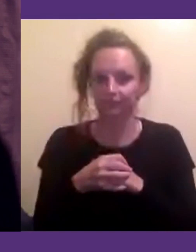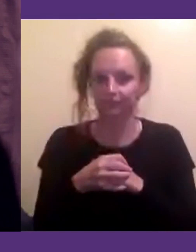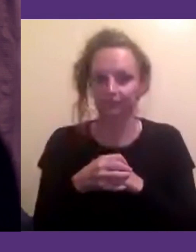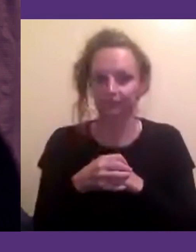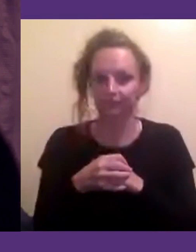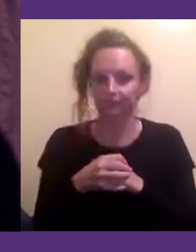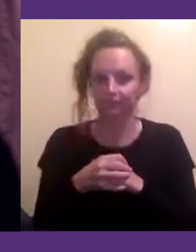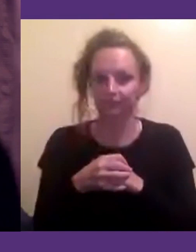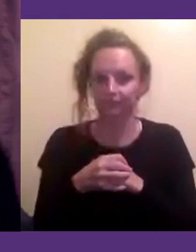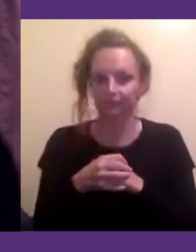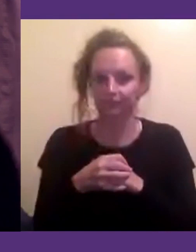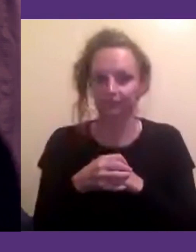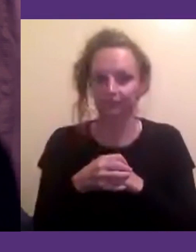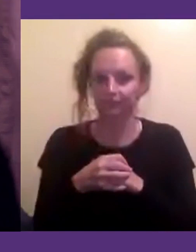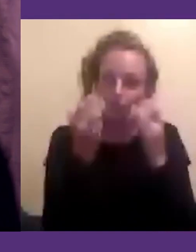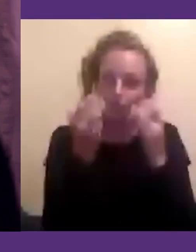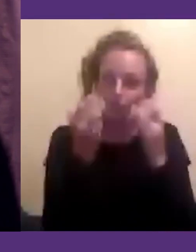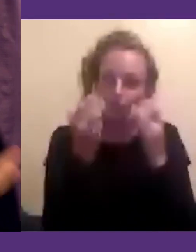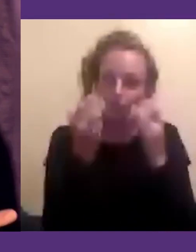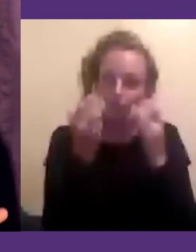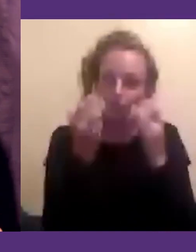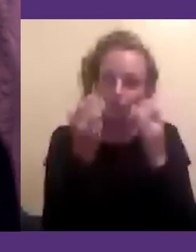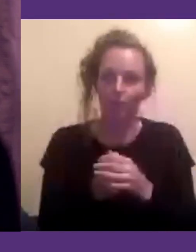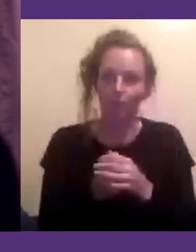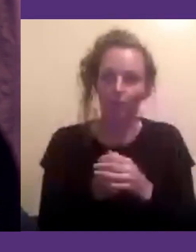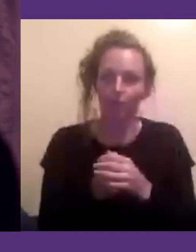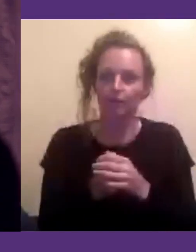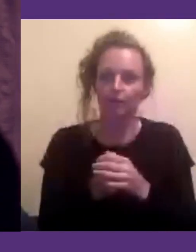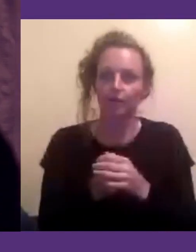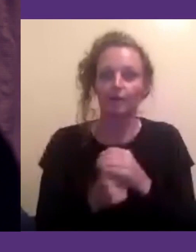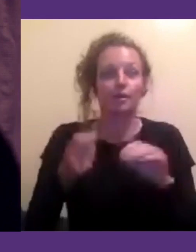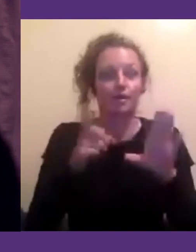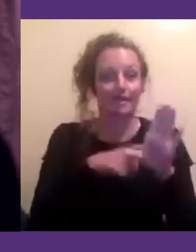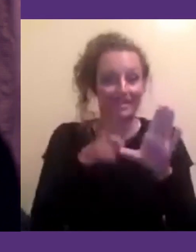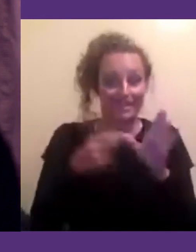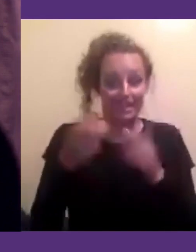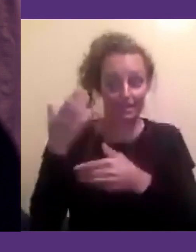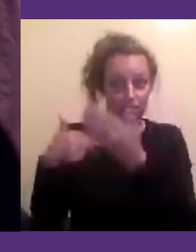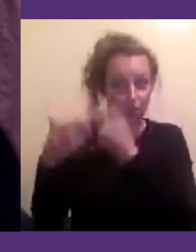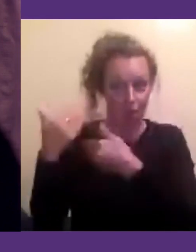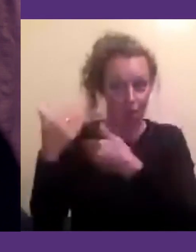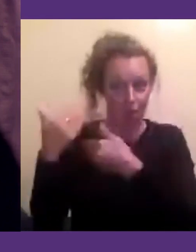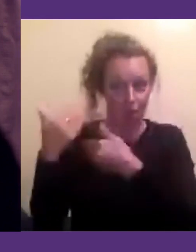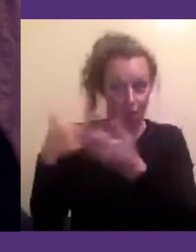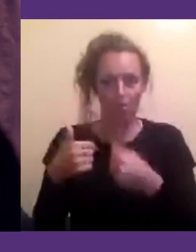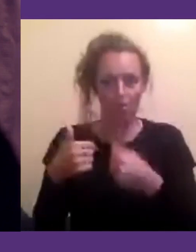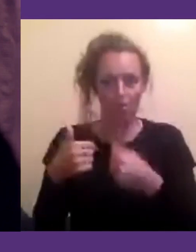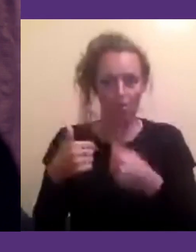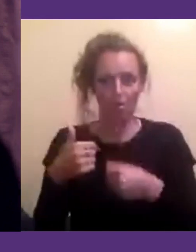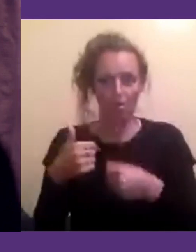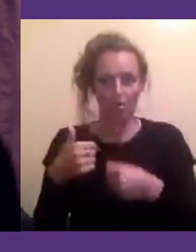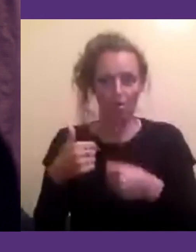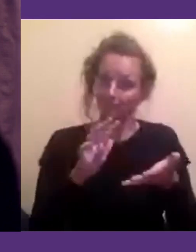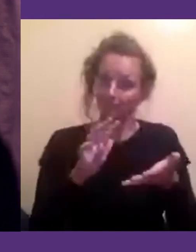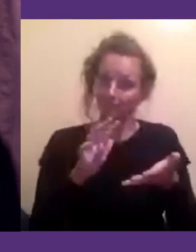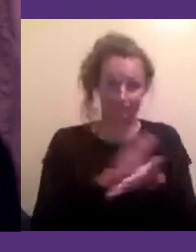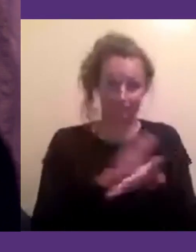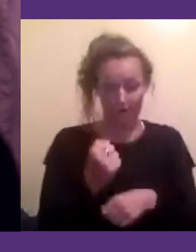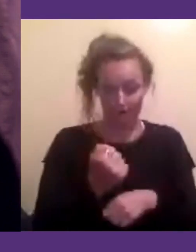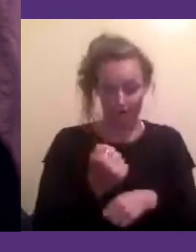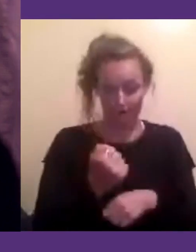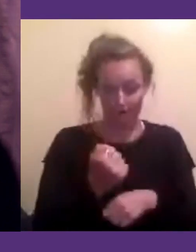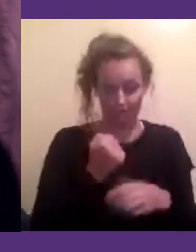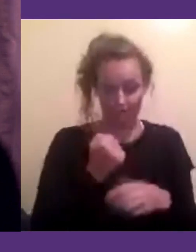many years ago, I was minding my own business, enjoying my career as an event manager, and it wasn't until I sort of looked up and looked around at the